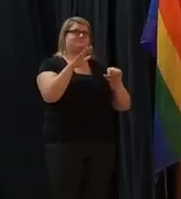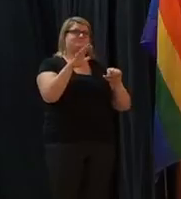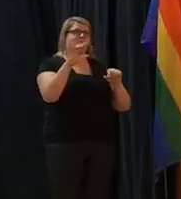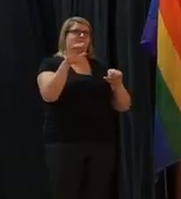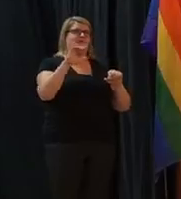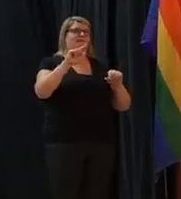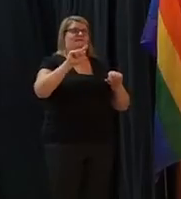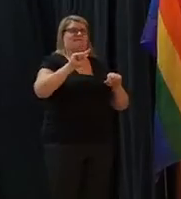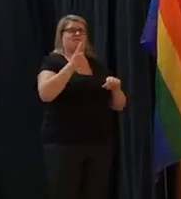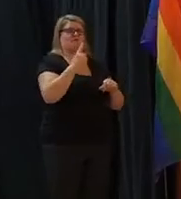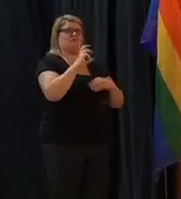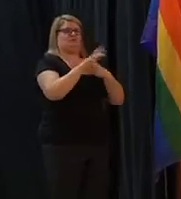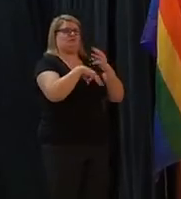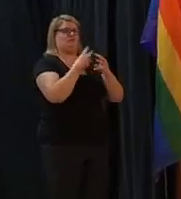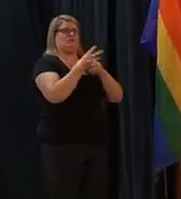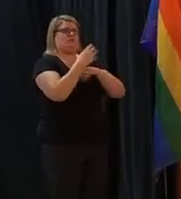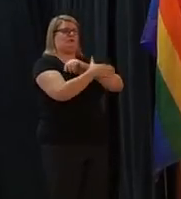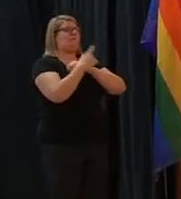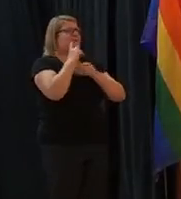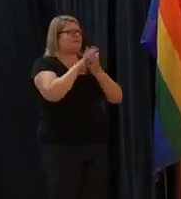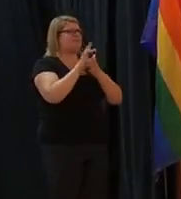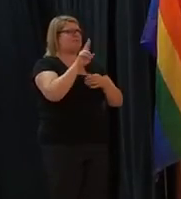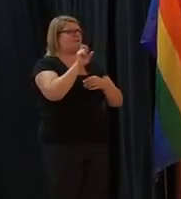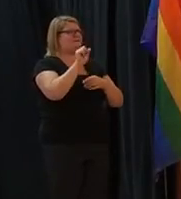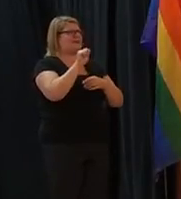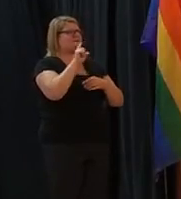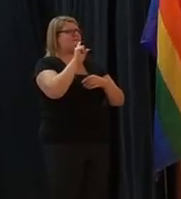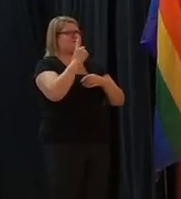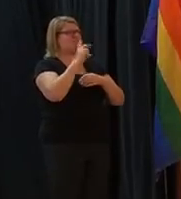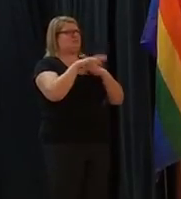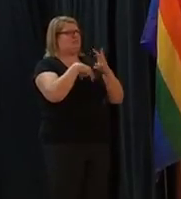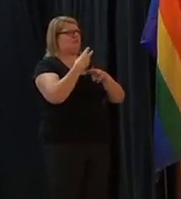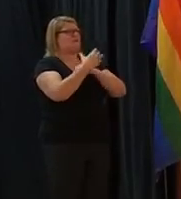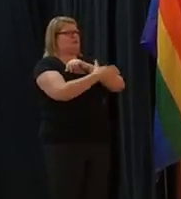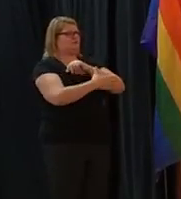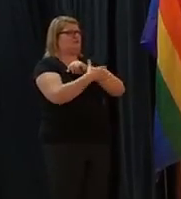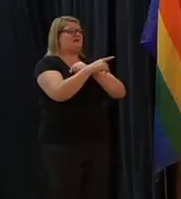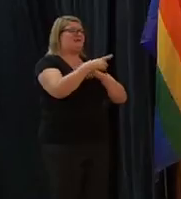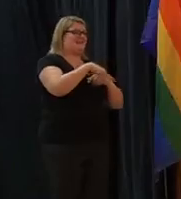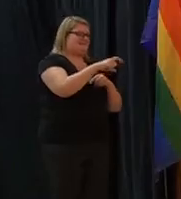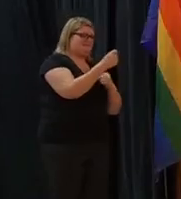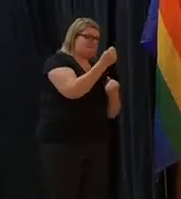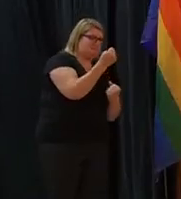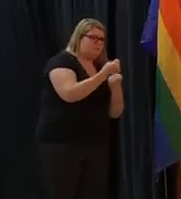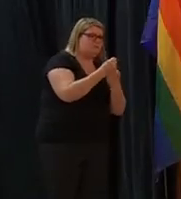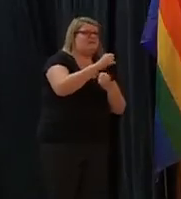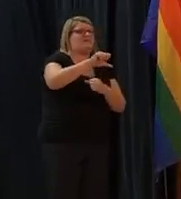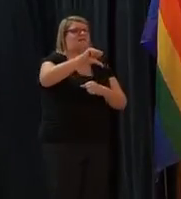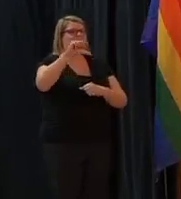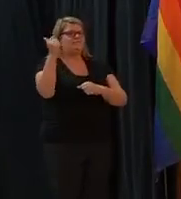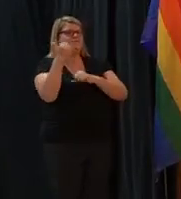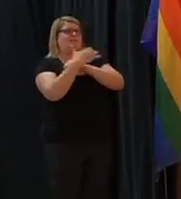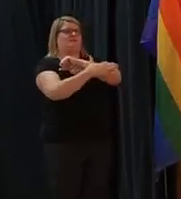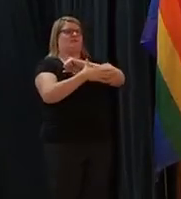first world, I believe this is a first world country, they need to support the other countries, which are ways of